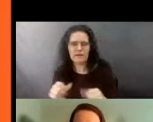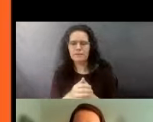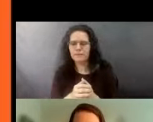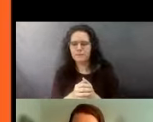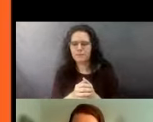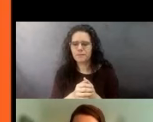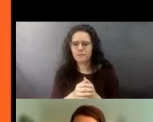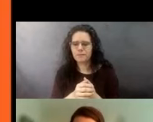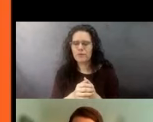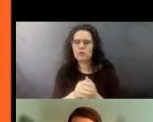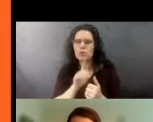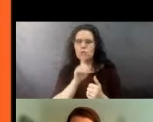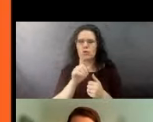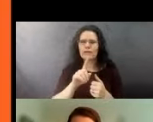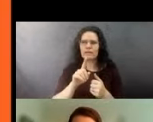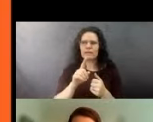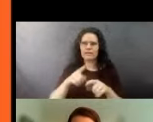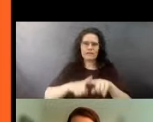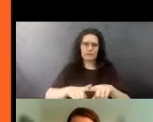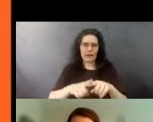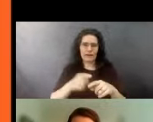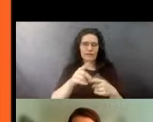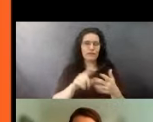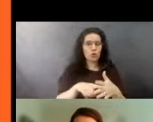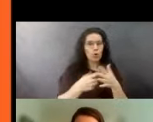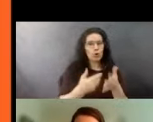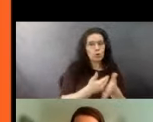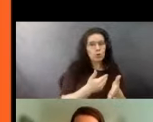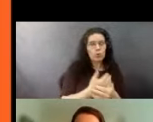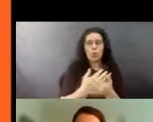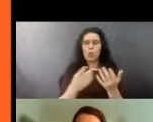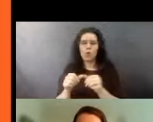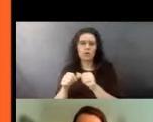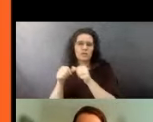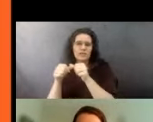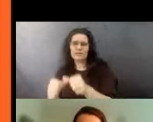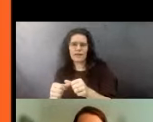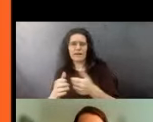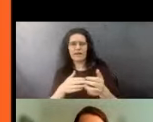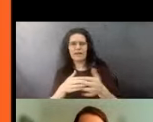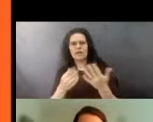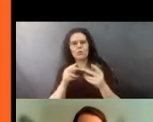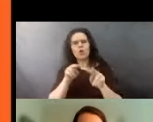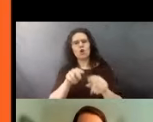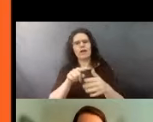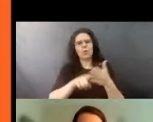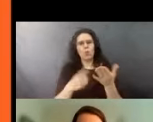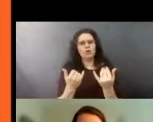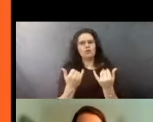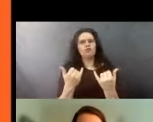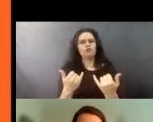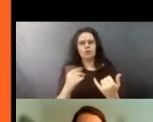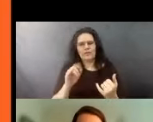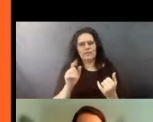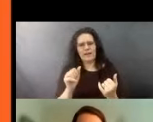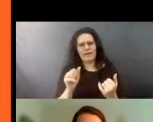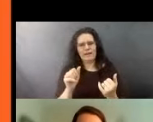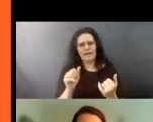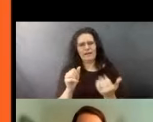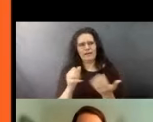it's whether you're starting or you're sustaining, make sure you're looking at the existing data gathering tools that